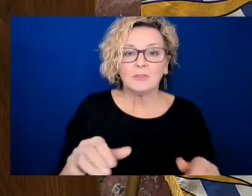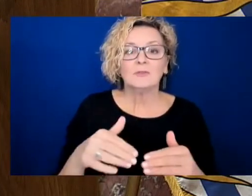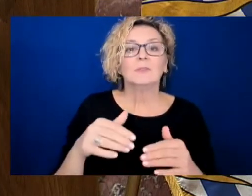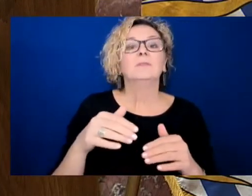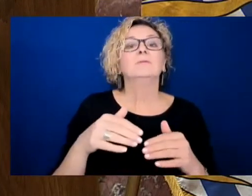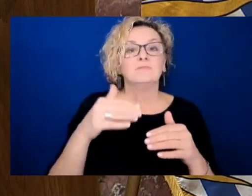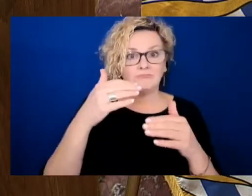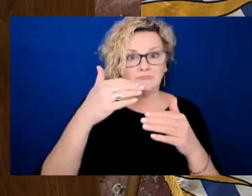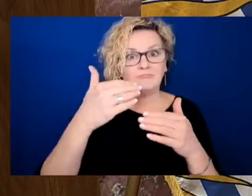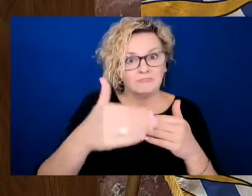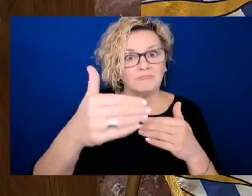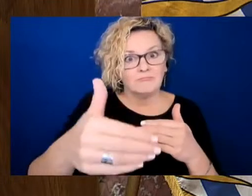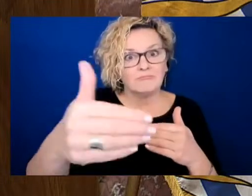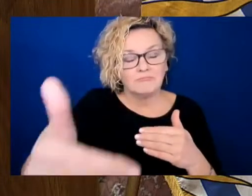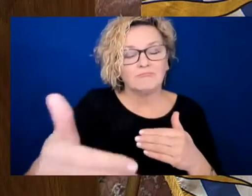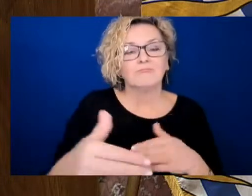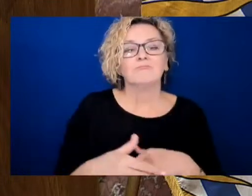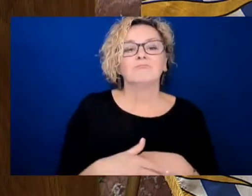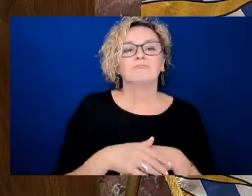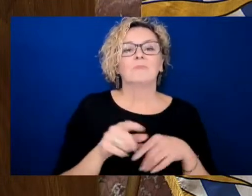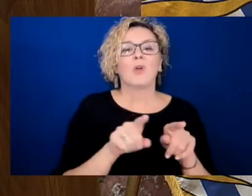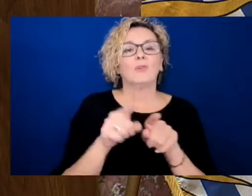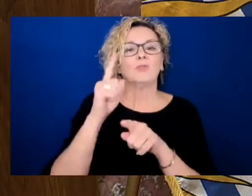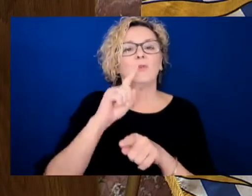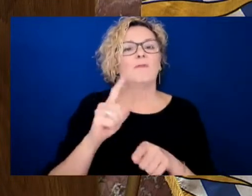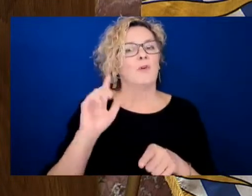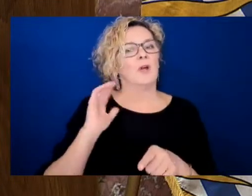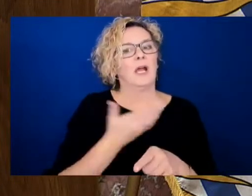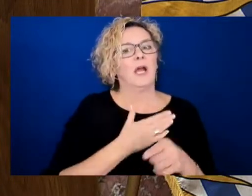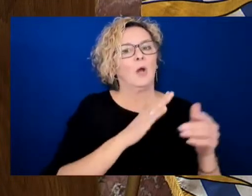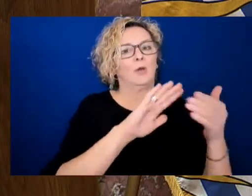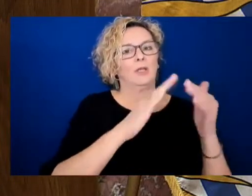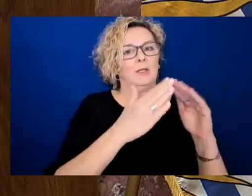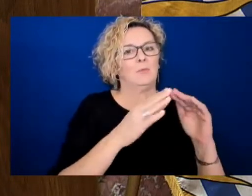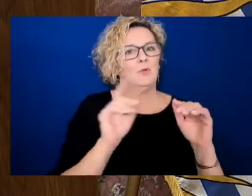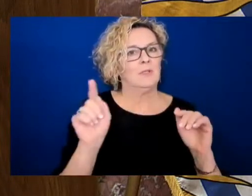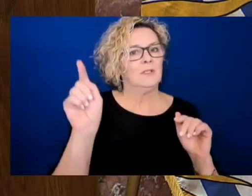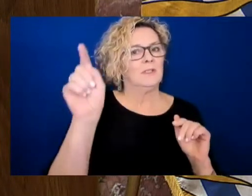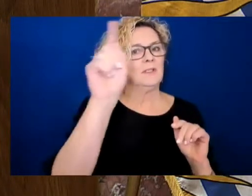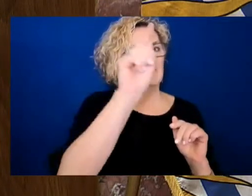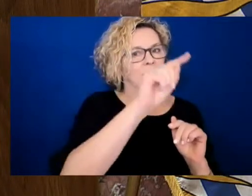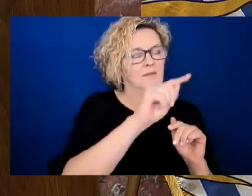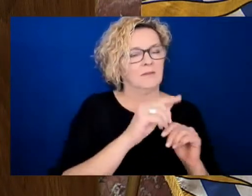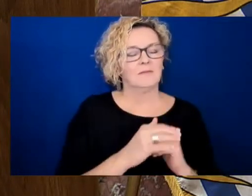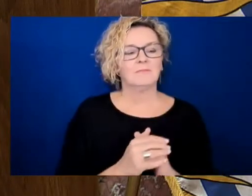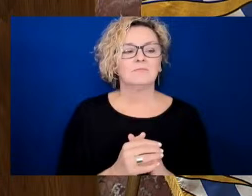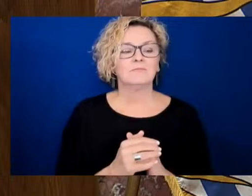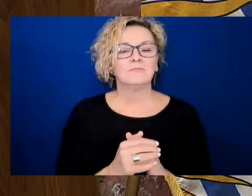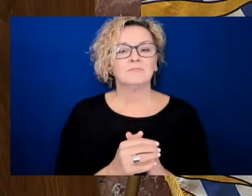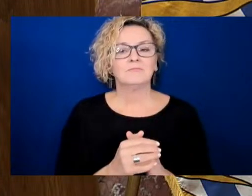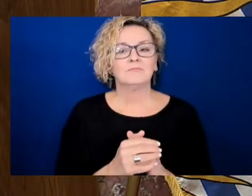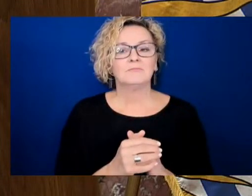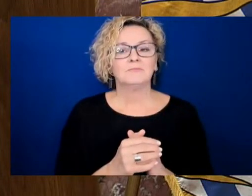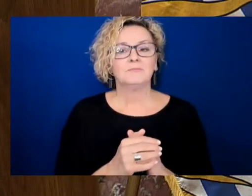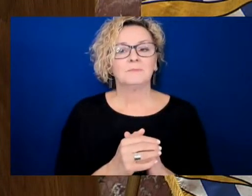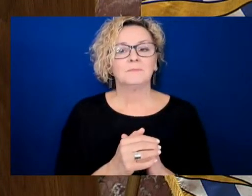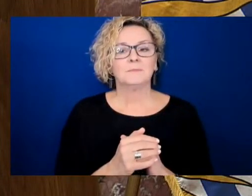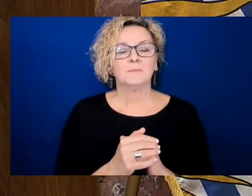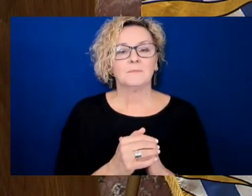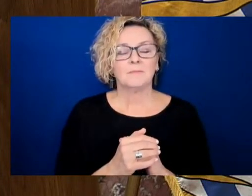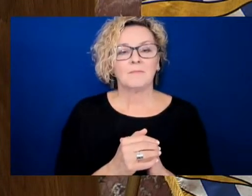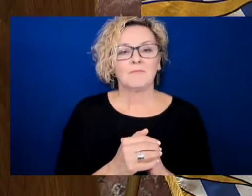And we spent a little bit of time not too long ago putting our language on the street